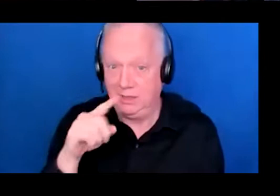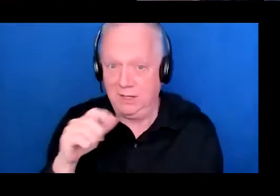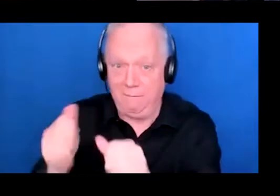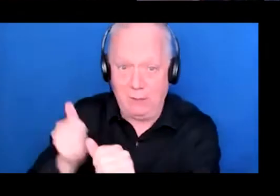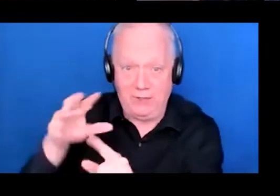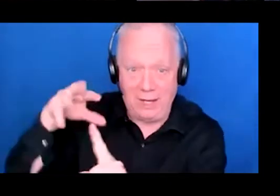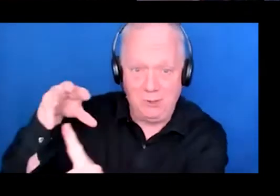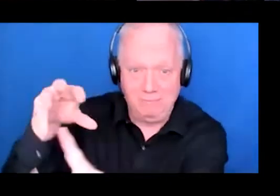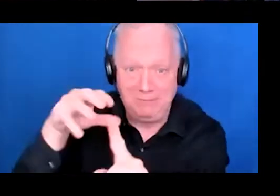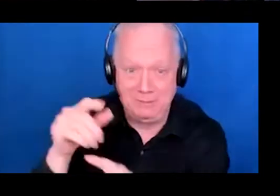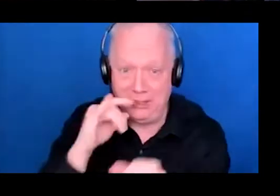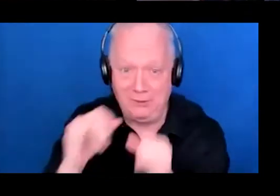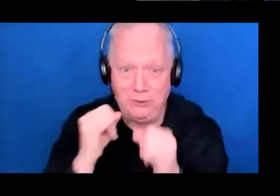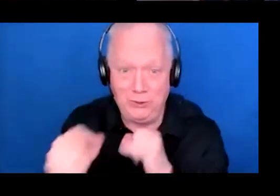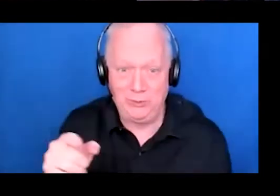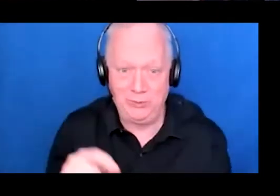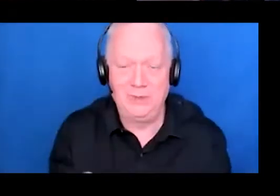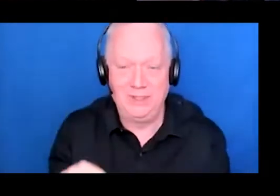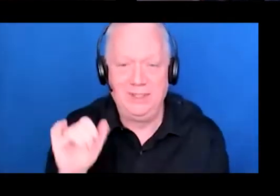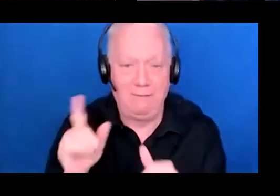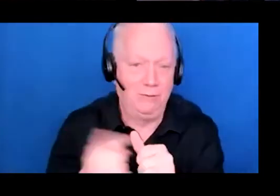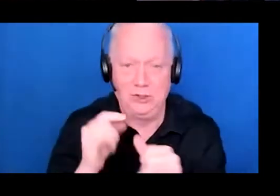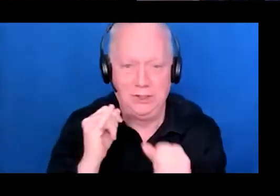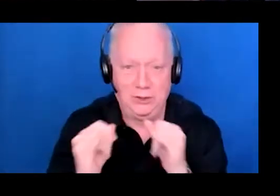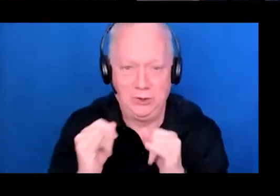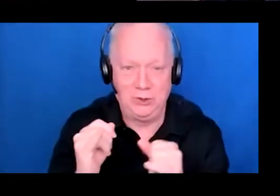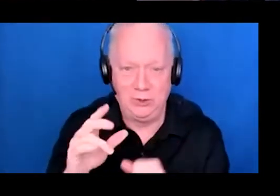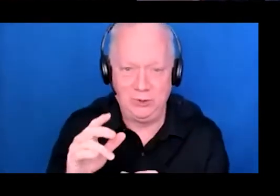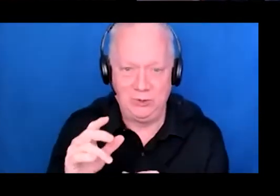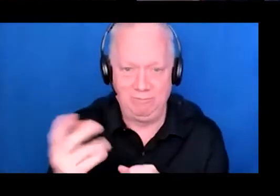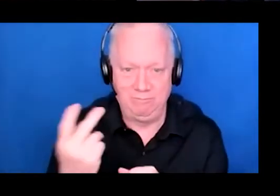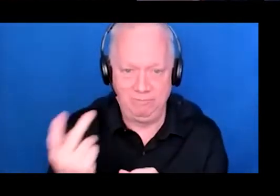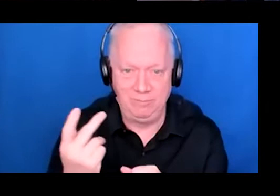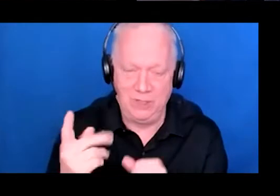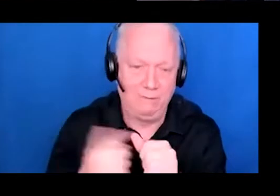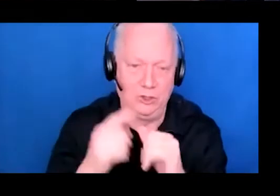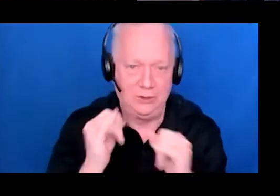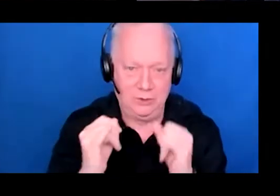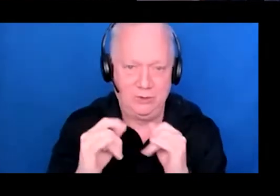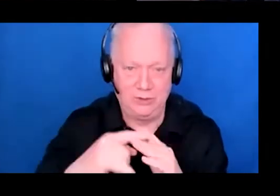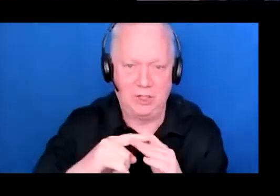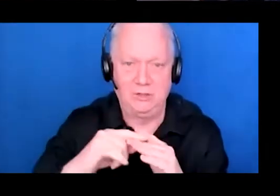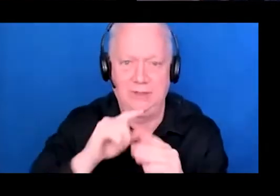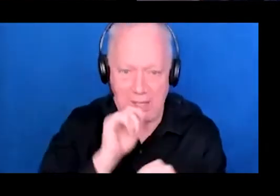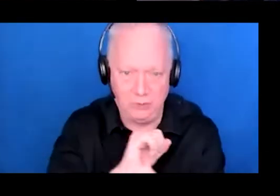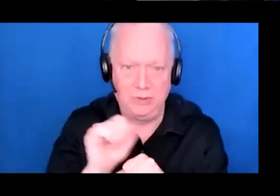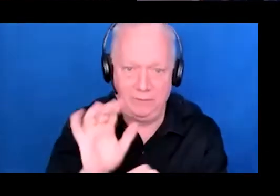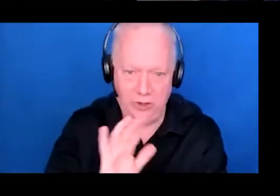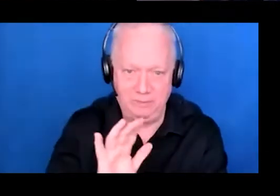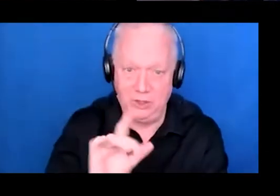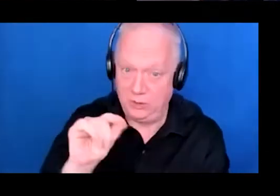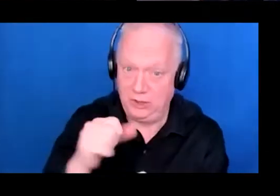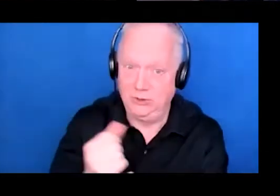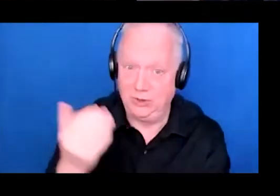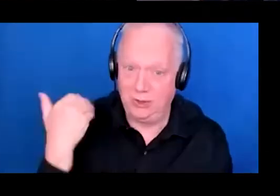with a camera? Can I come interview you? And so that first interview that I did is actually the first interview that starts the film. And that was 20 years